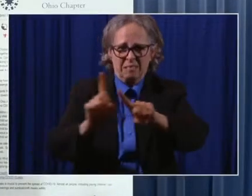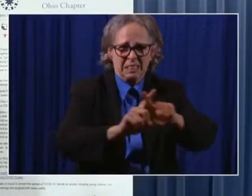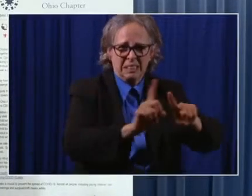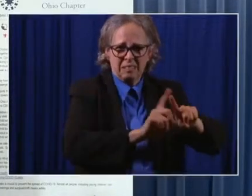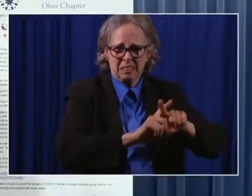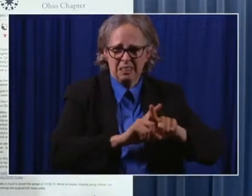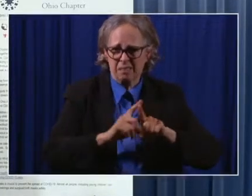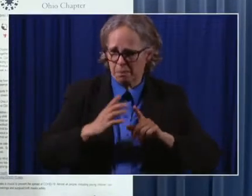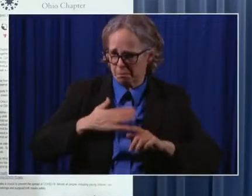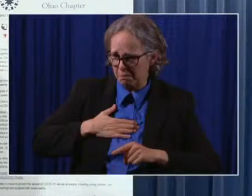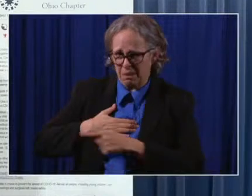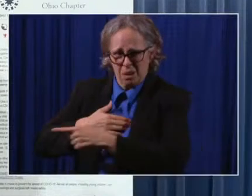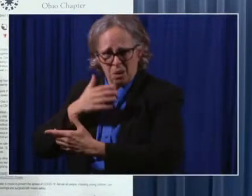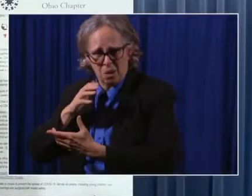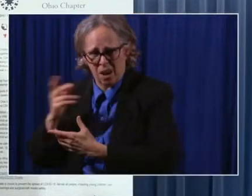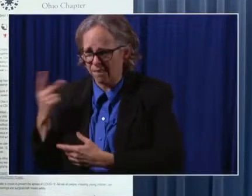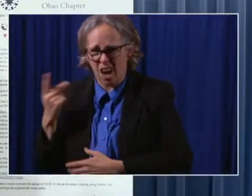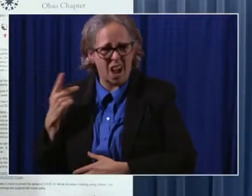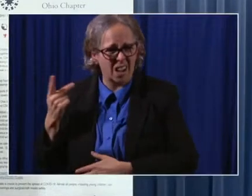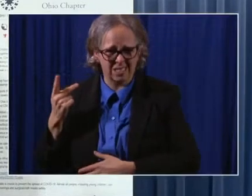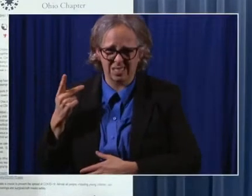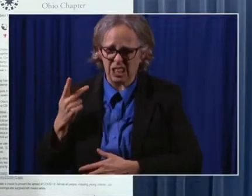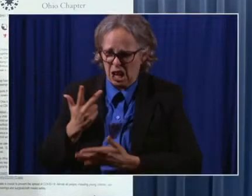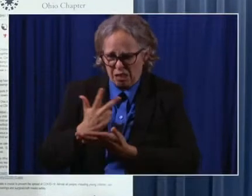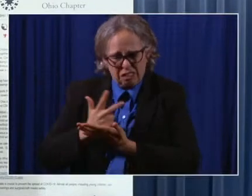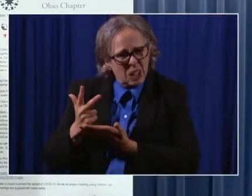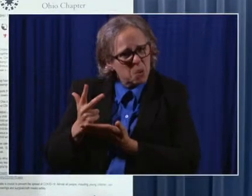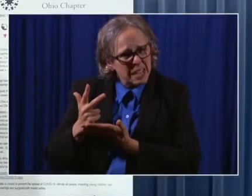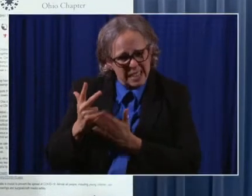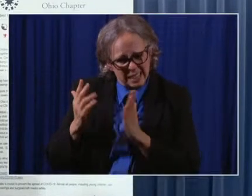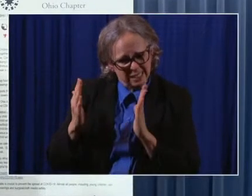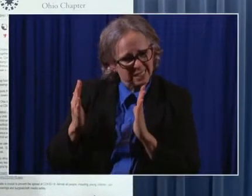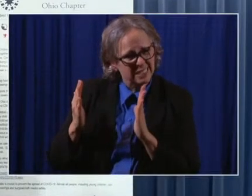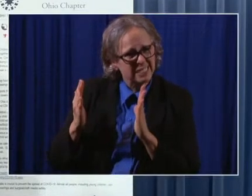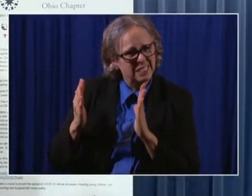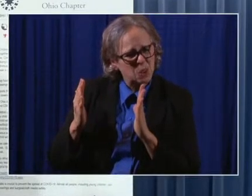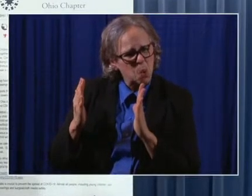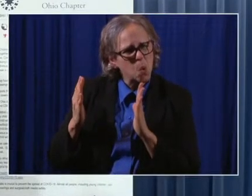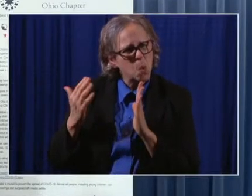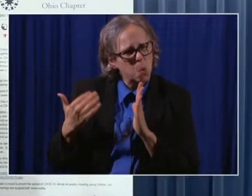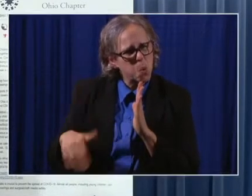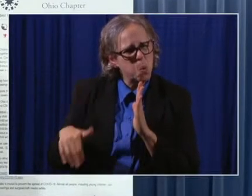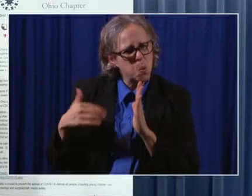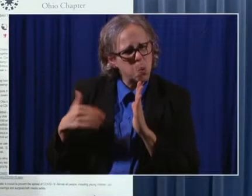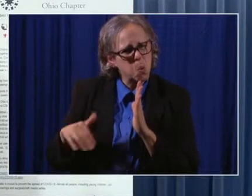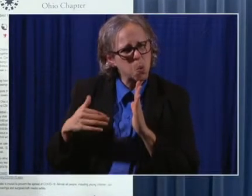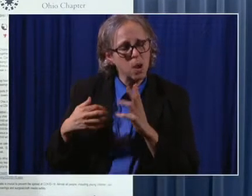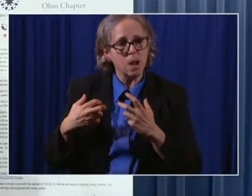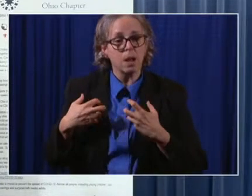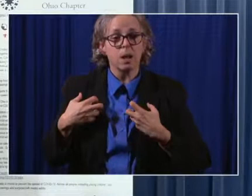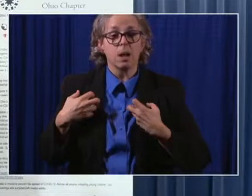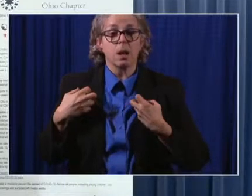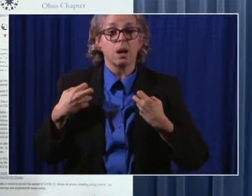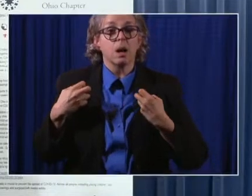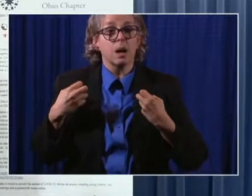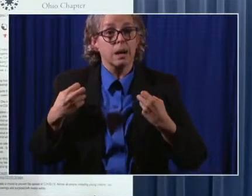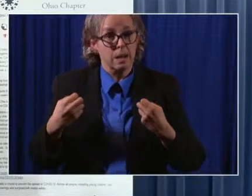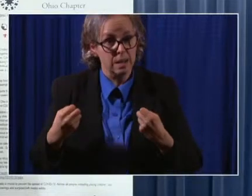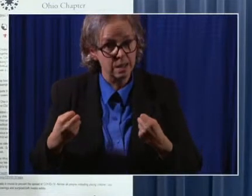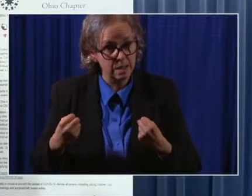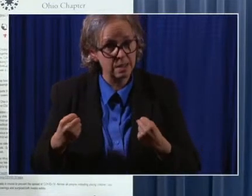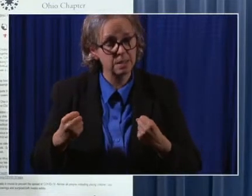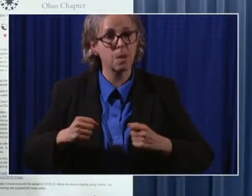good 3 weeks to really get it out of our symptoms or out of our system to ensure that we definitely weren't bringing it back to work.